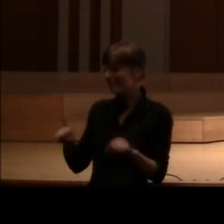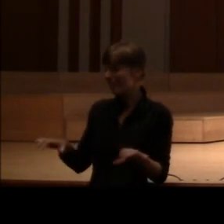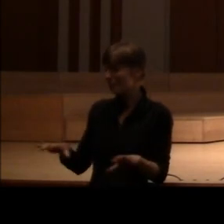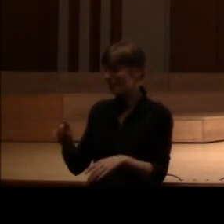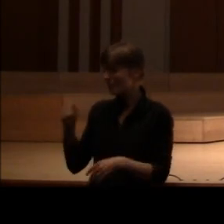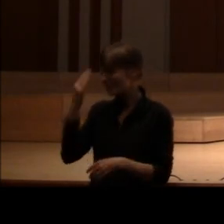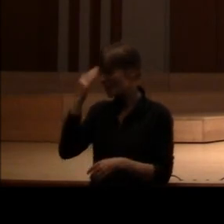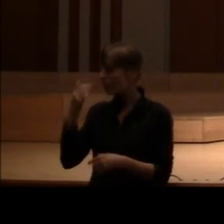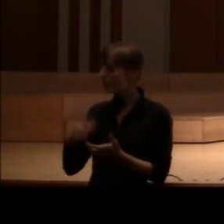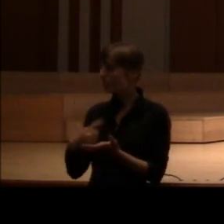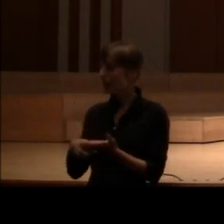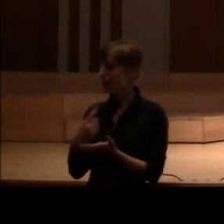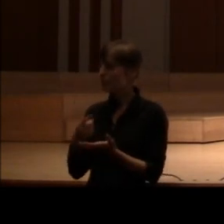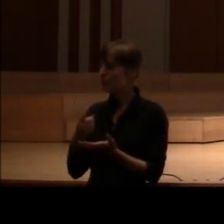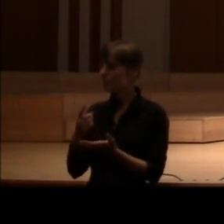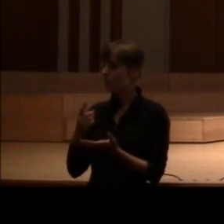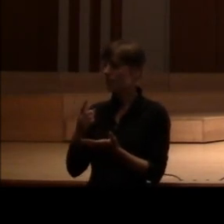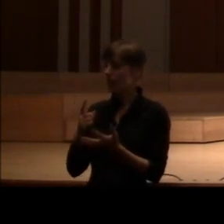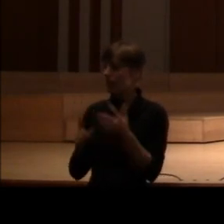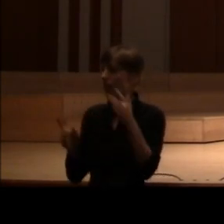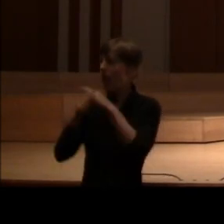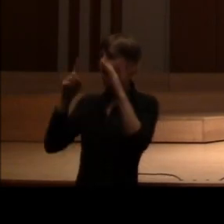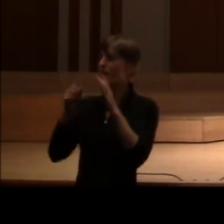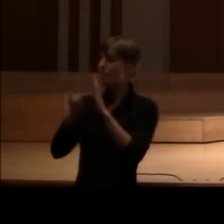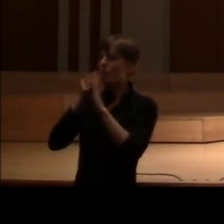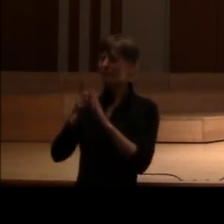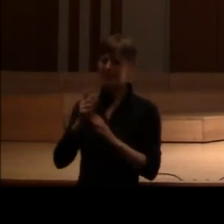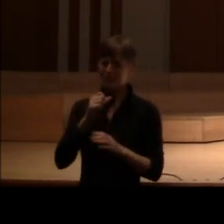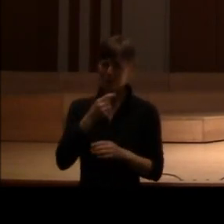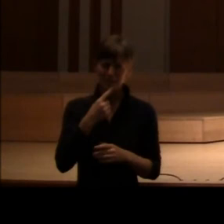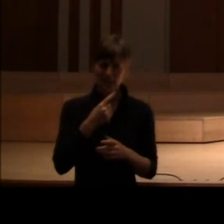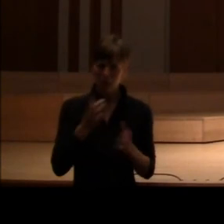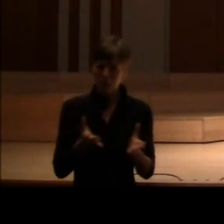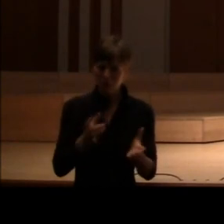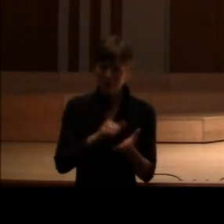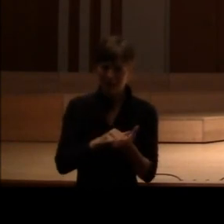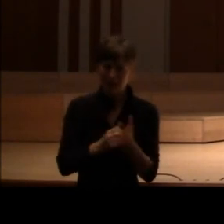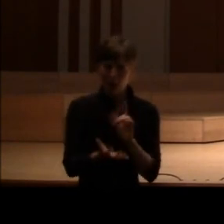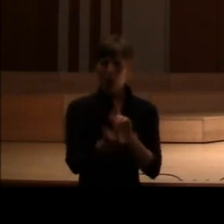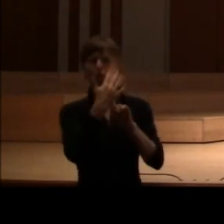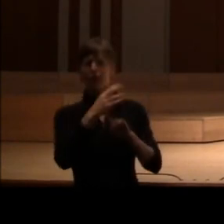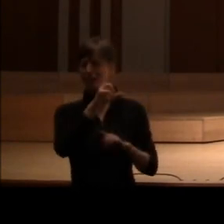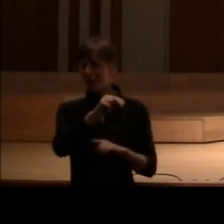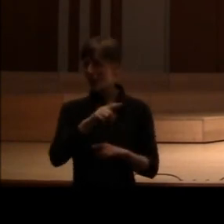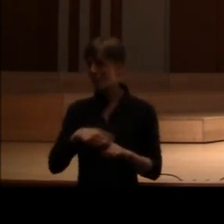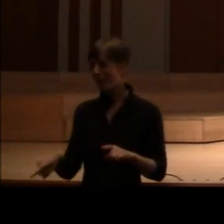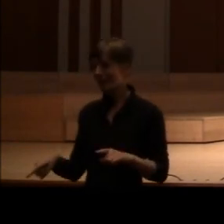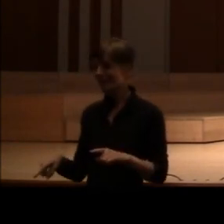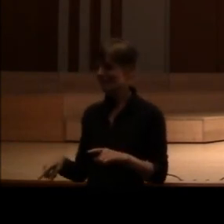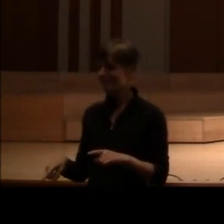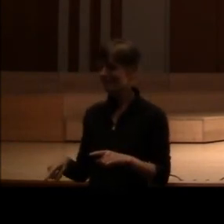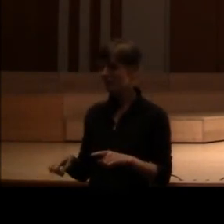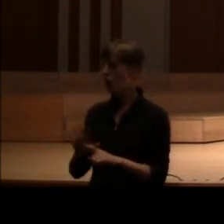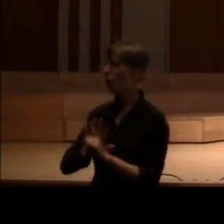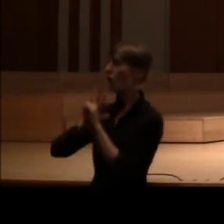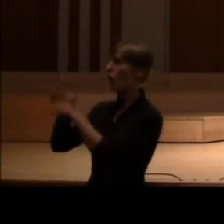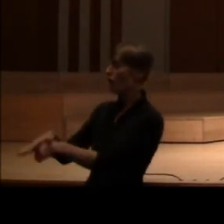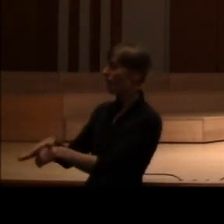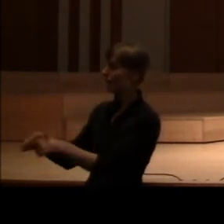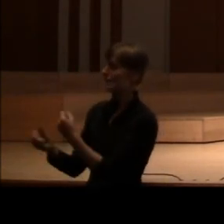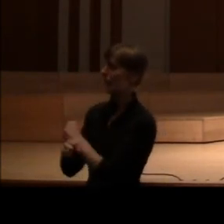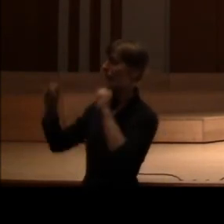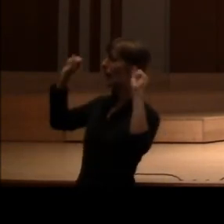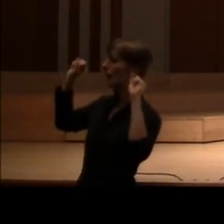those organic moments. Obviously, I'm not saying all of you should suddenly give your students the opportunity to overthrow you, but it made us really think